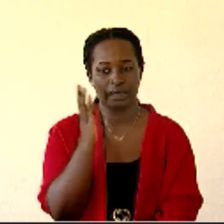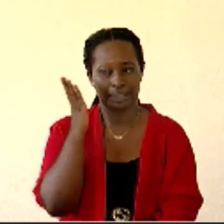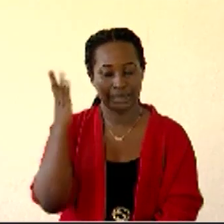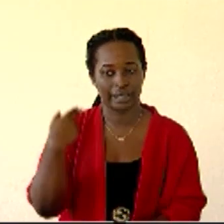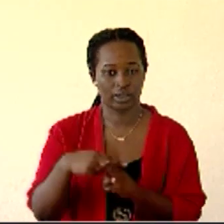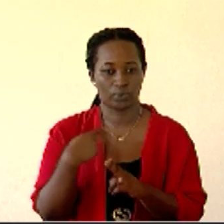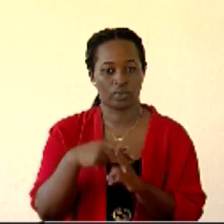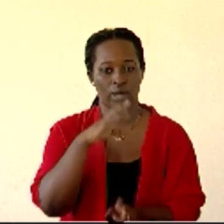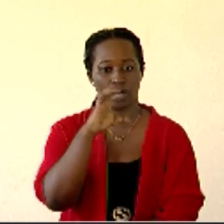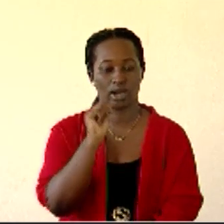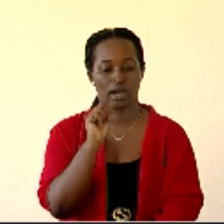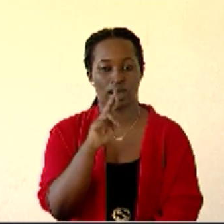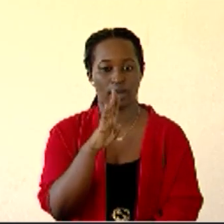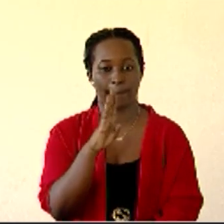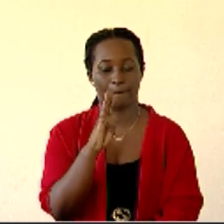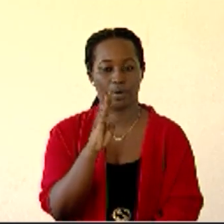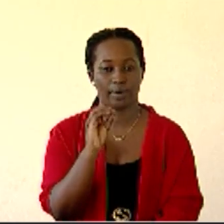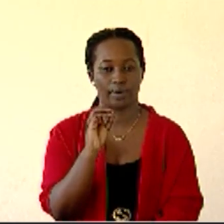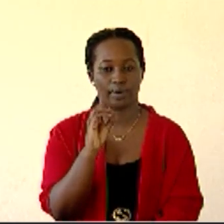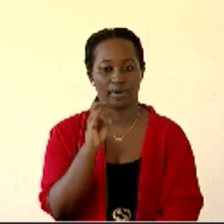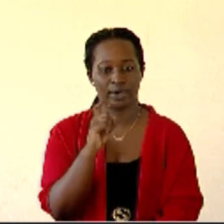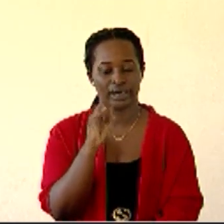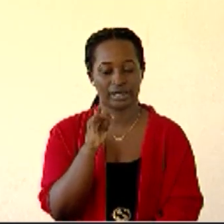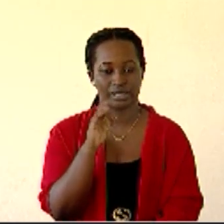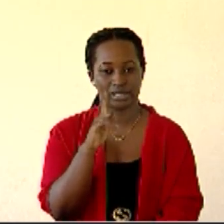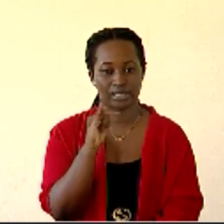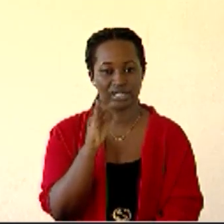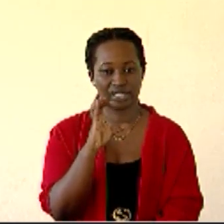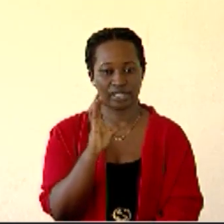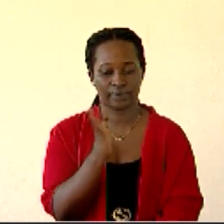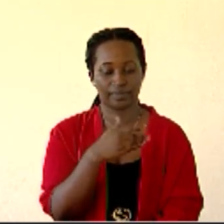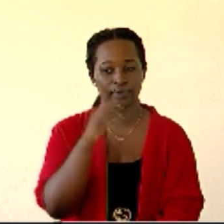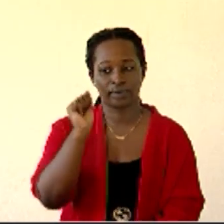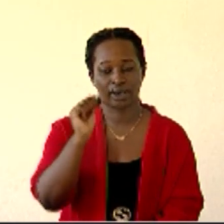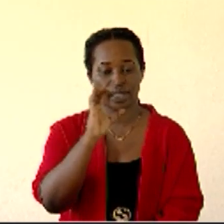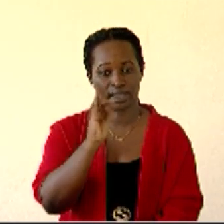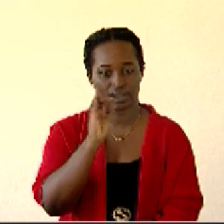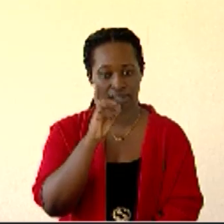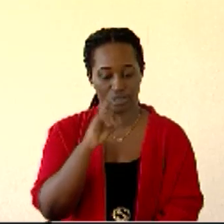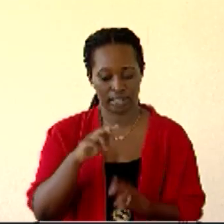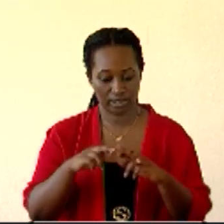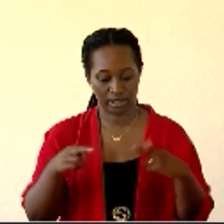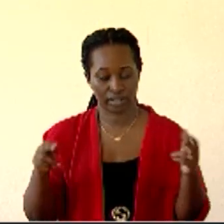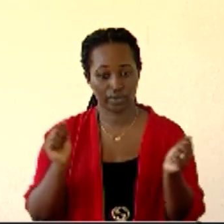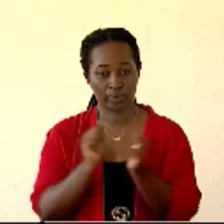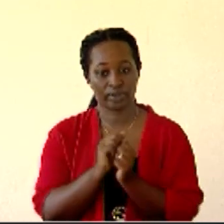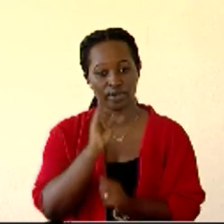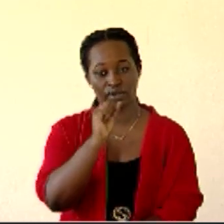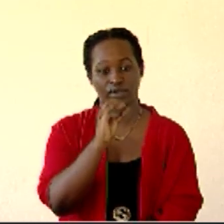acid. So carboxylic acids react with the sodium